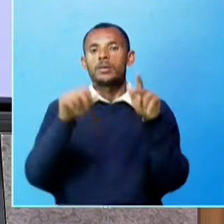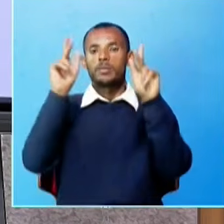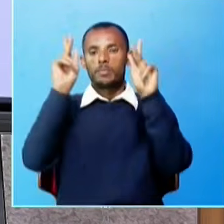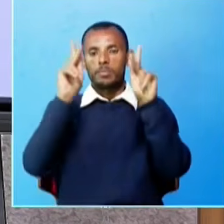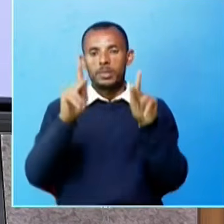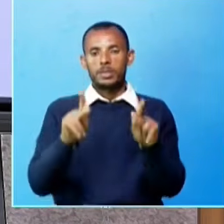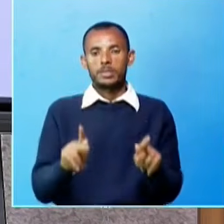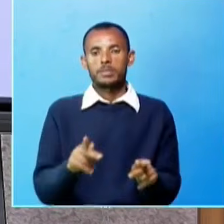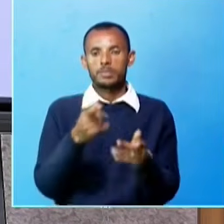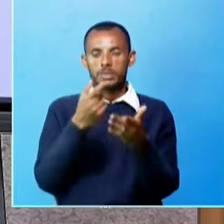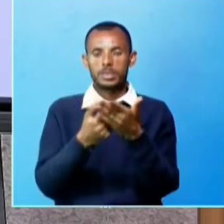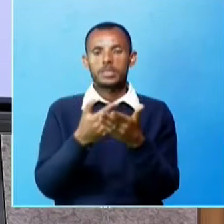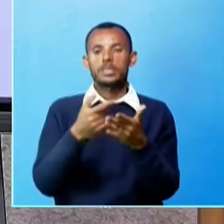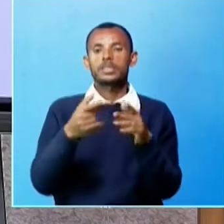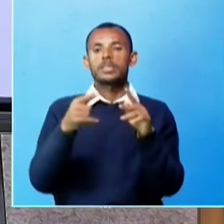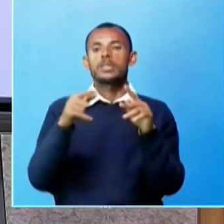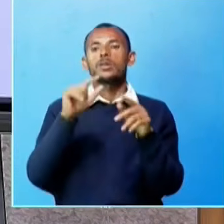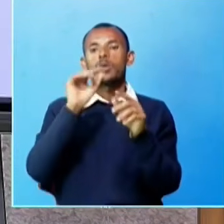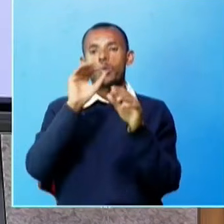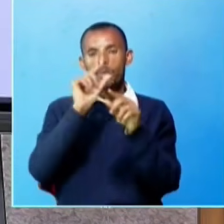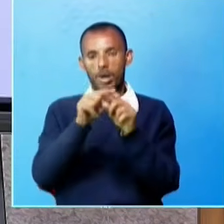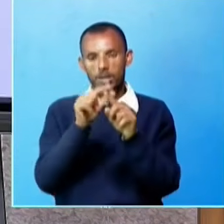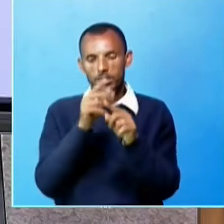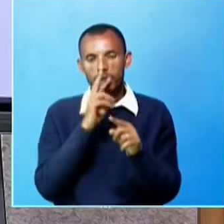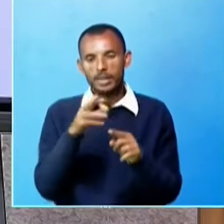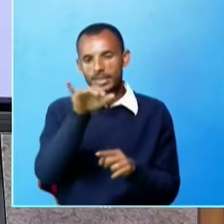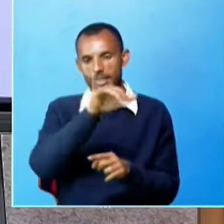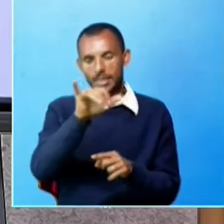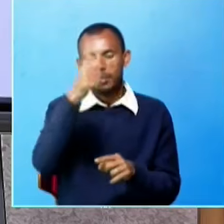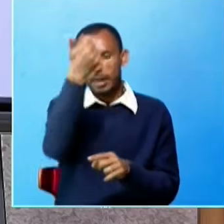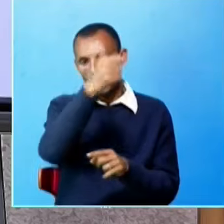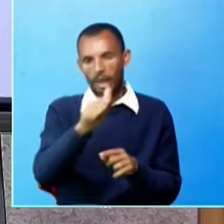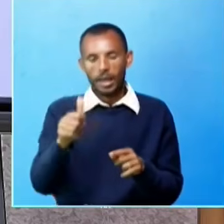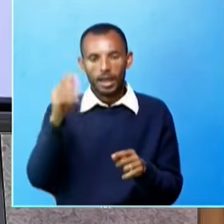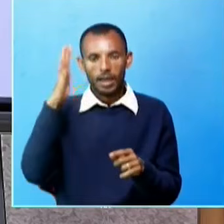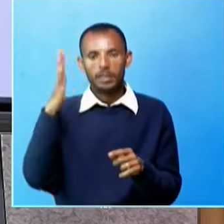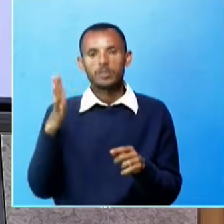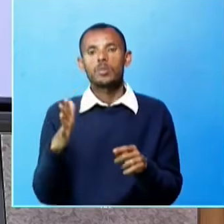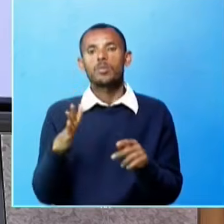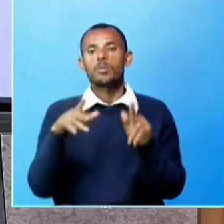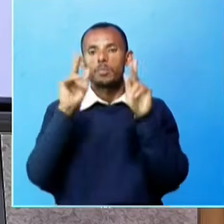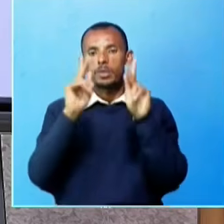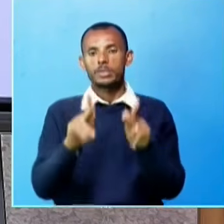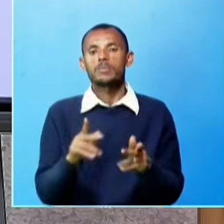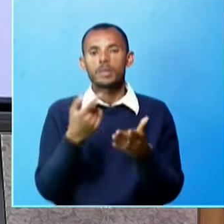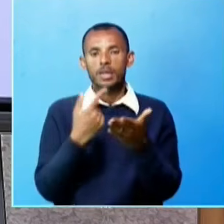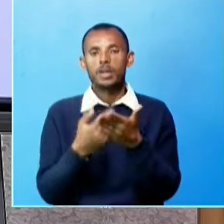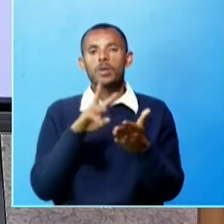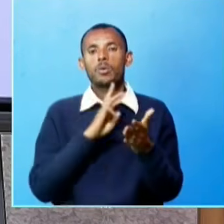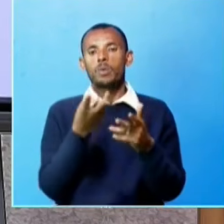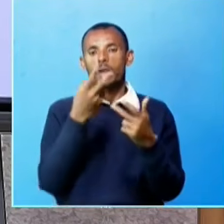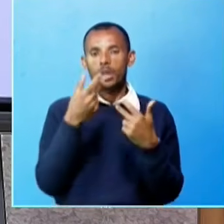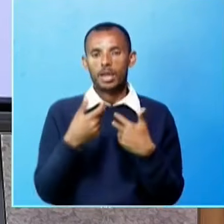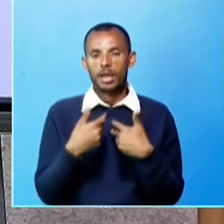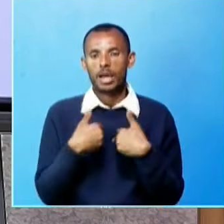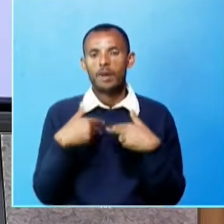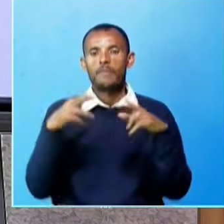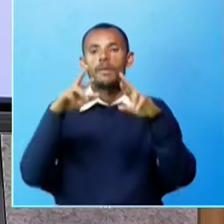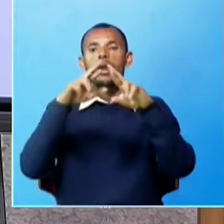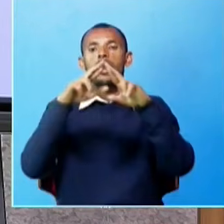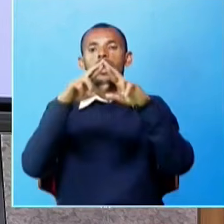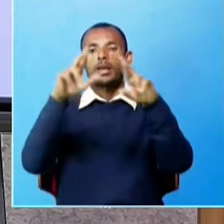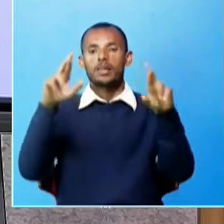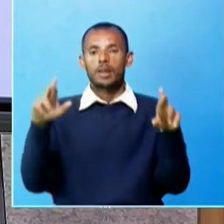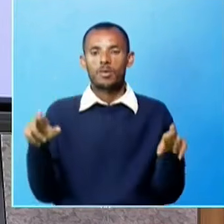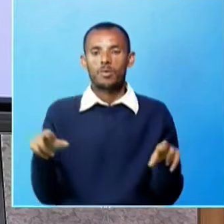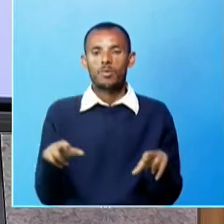terminologies are the same for any kinds of prism. For example, here we have a rectangular